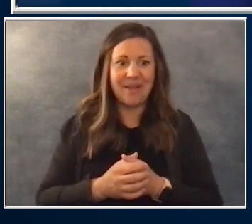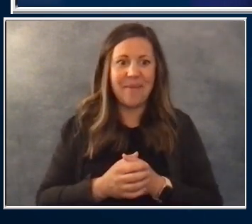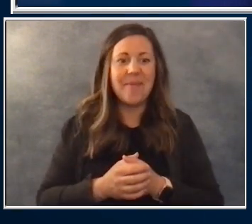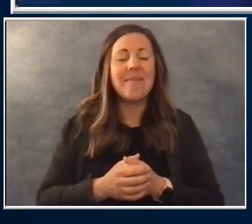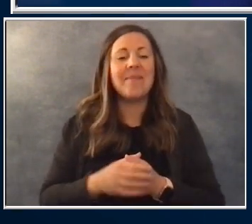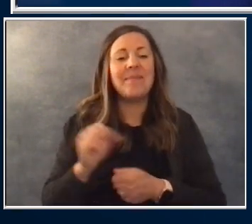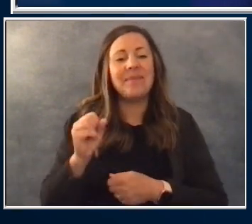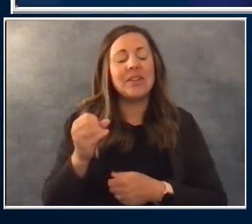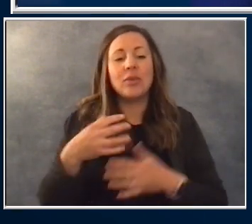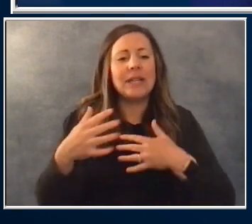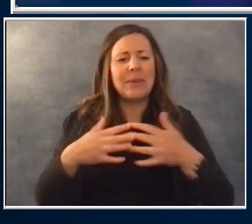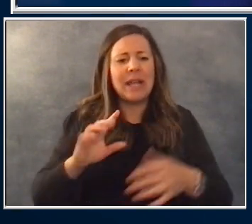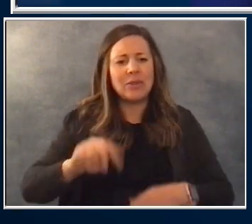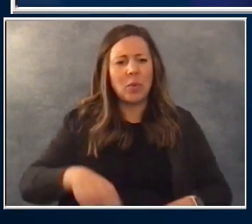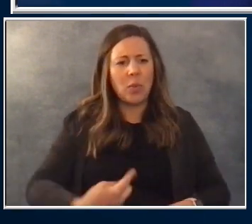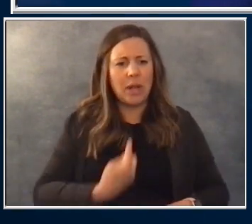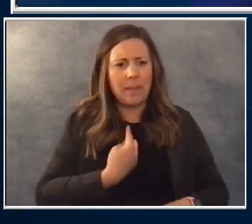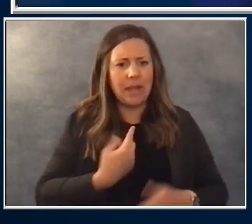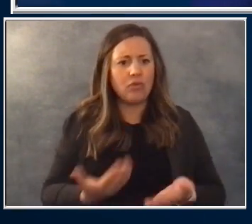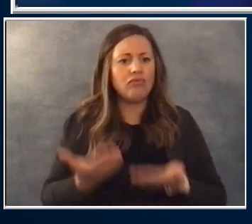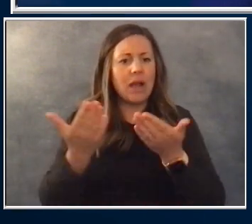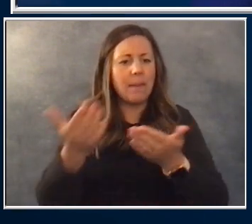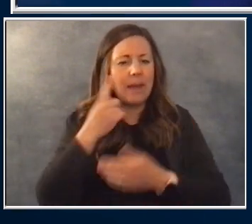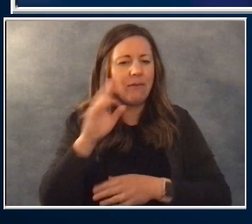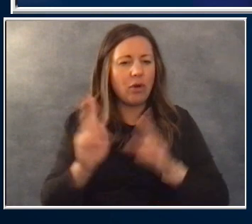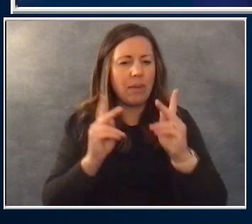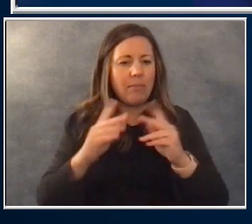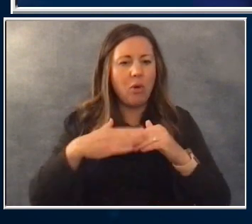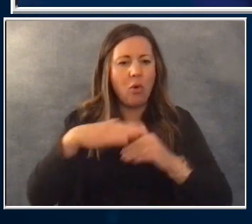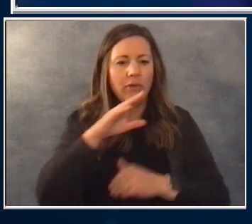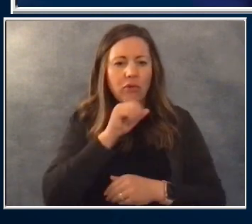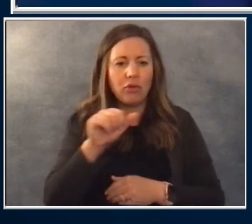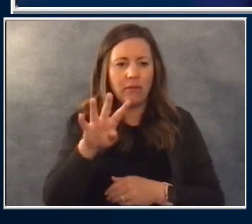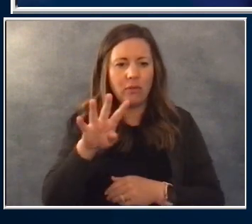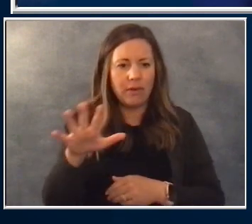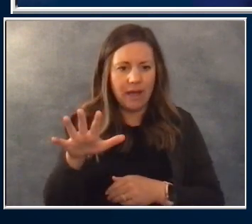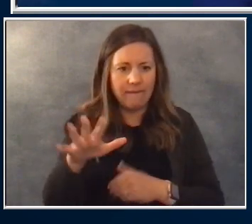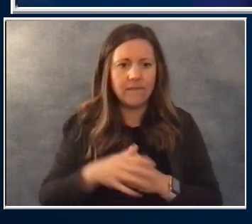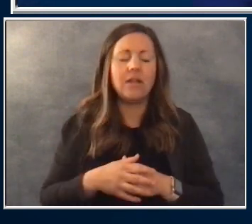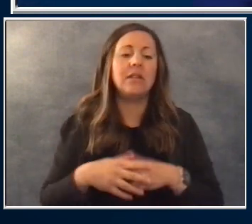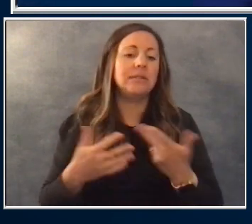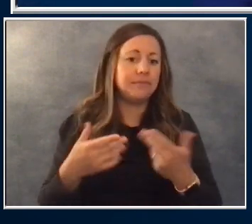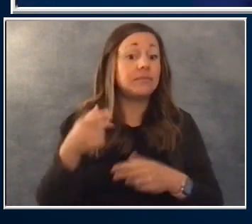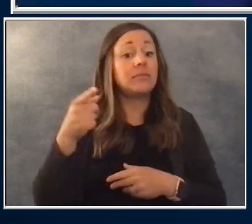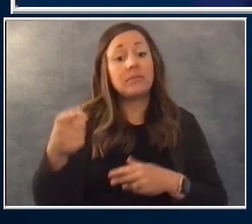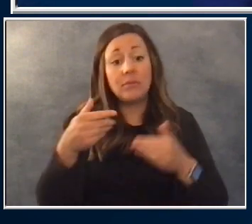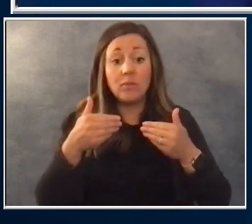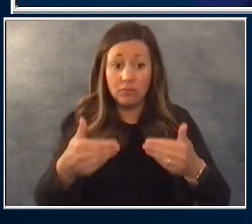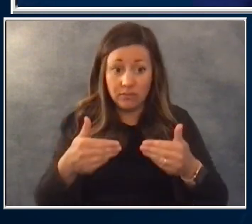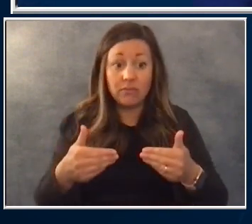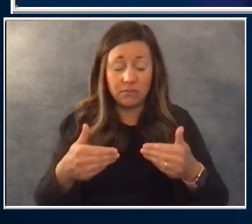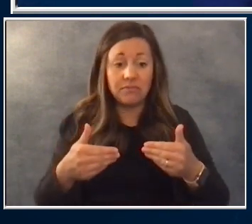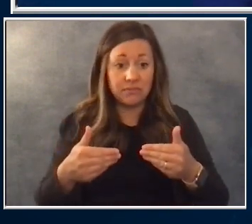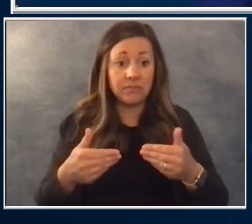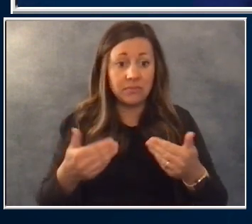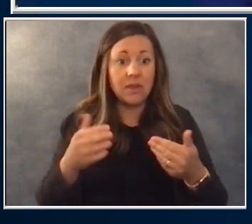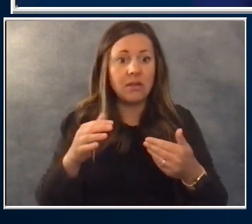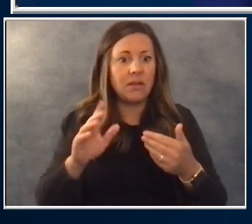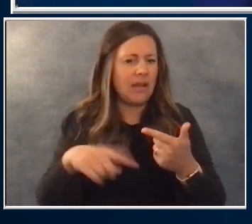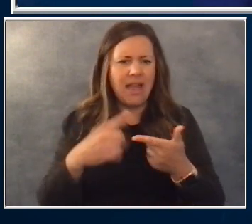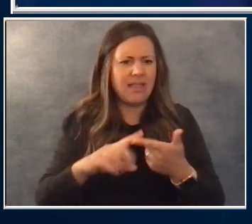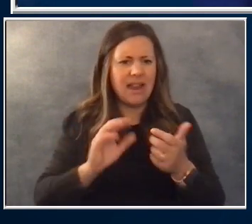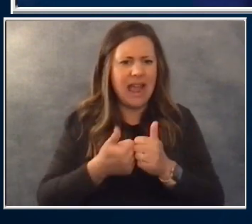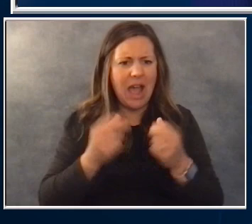this colonoscopy, and it's recommended for people over the age of 45. So you get it. And then how quickly did you start treatment? What was